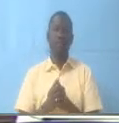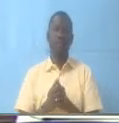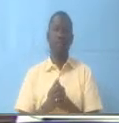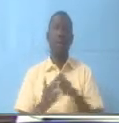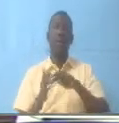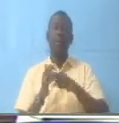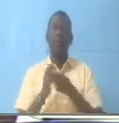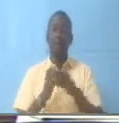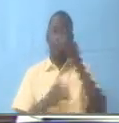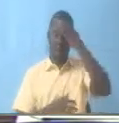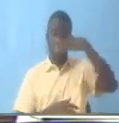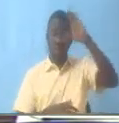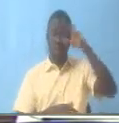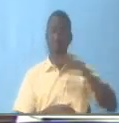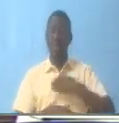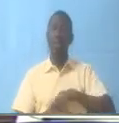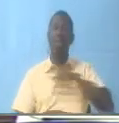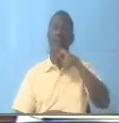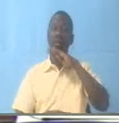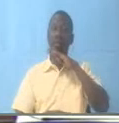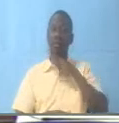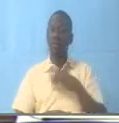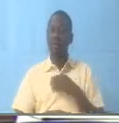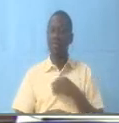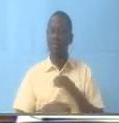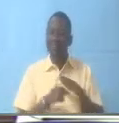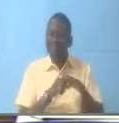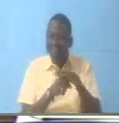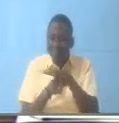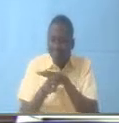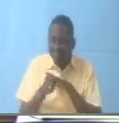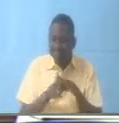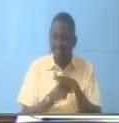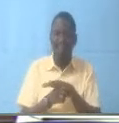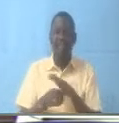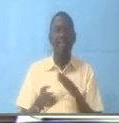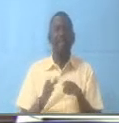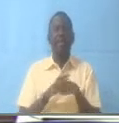satisfied to just scrape the surface. And